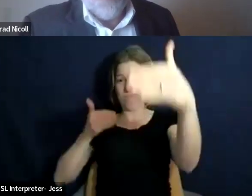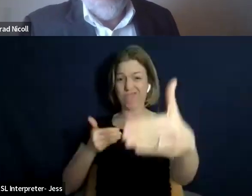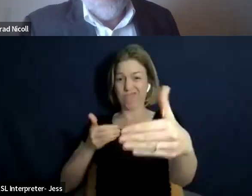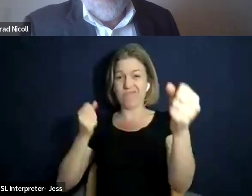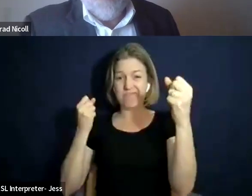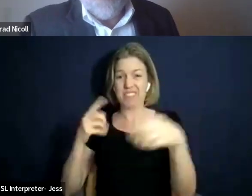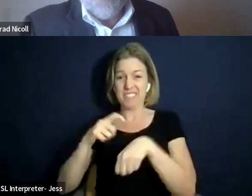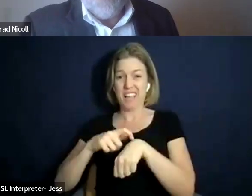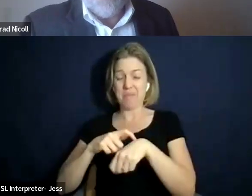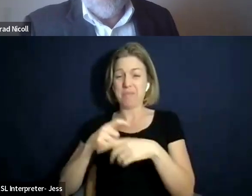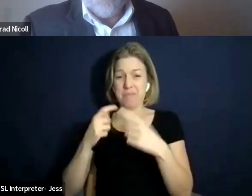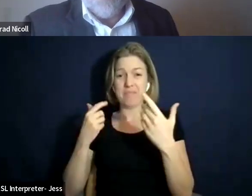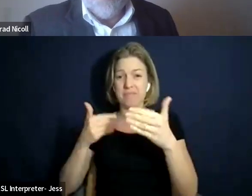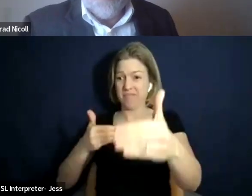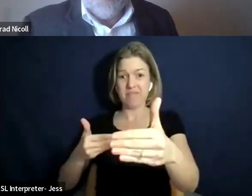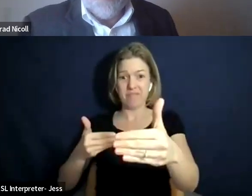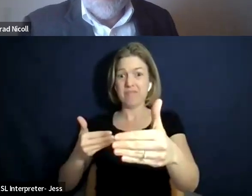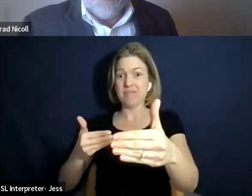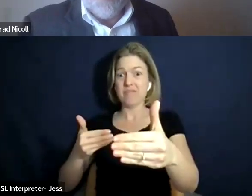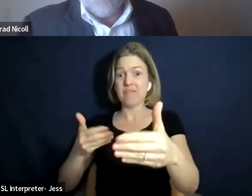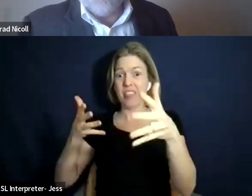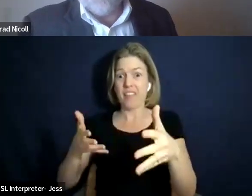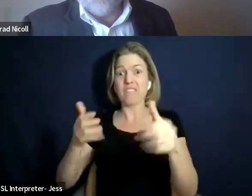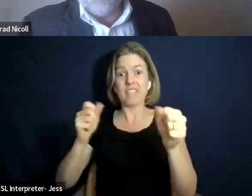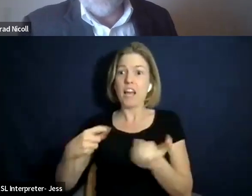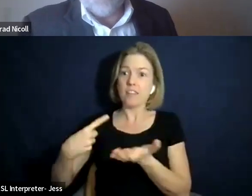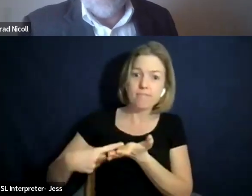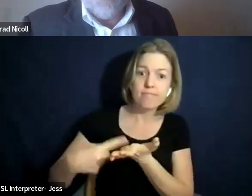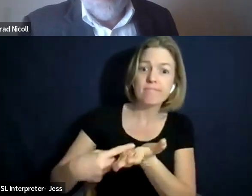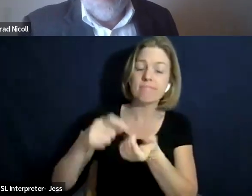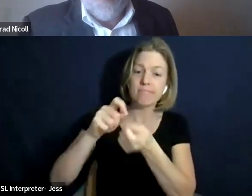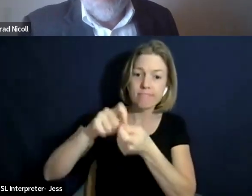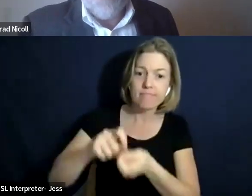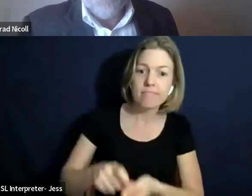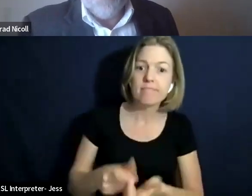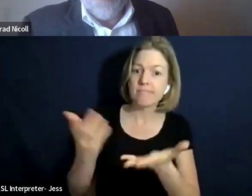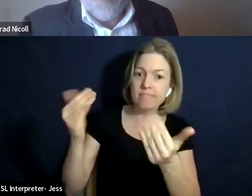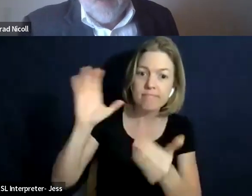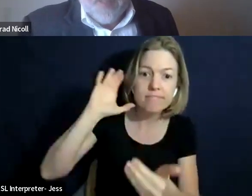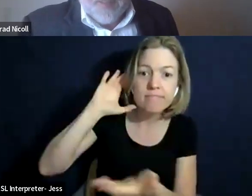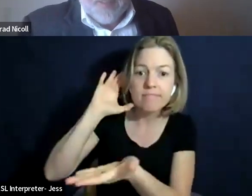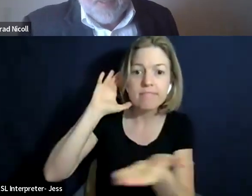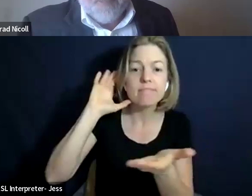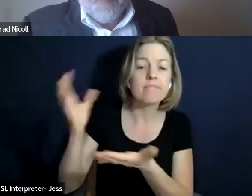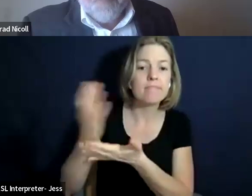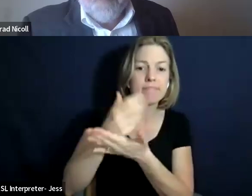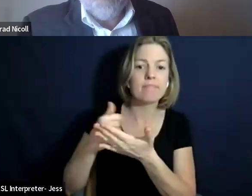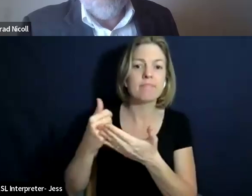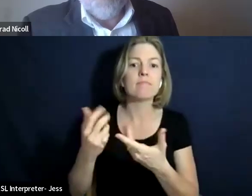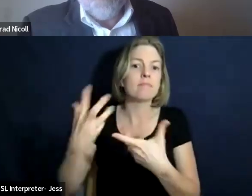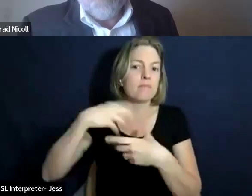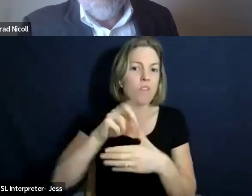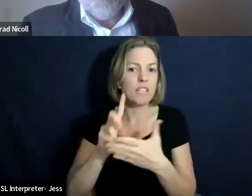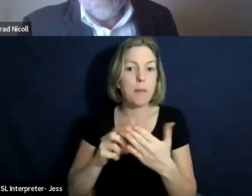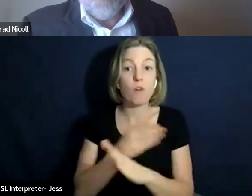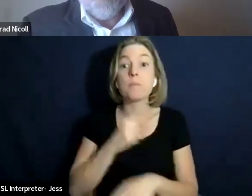go into some of these things on the project and to get your input prior to finalizing the design. And